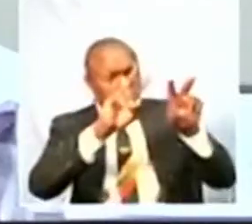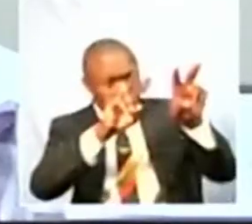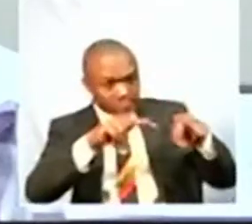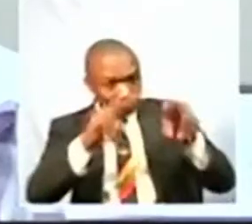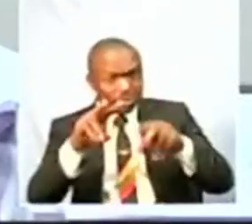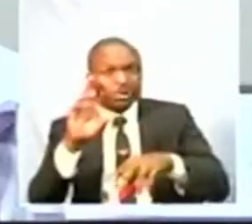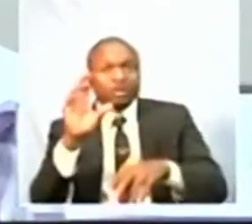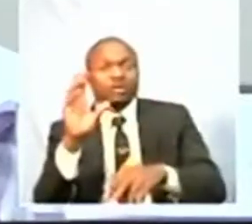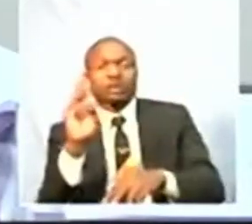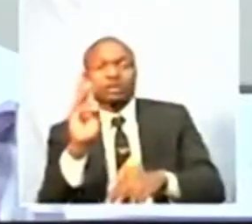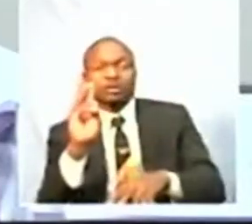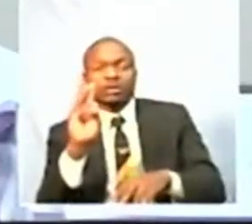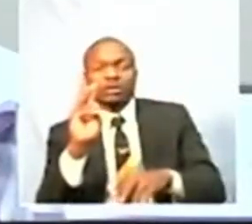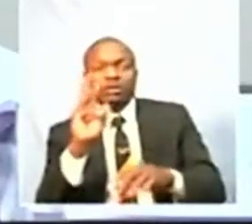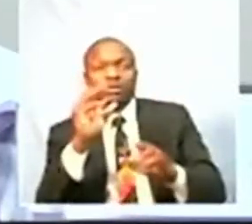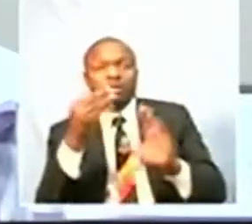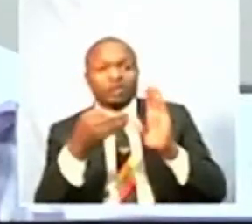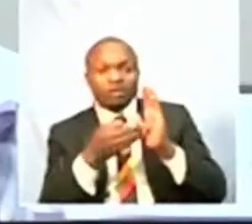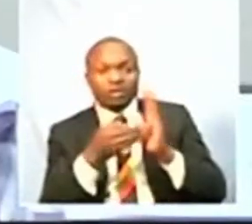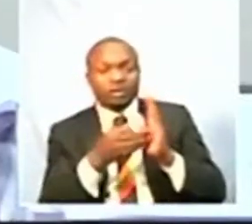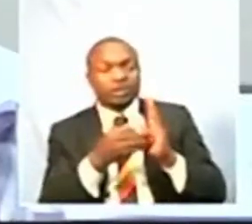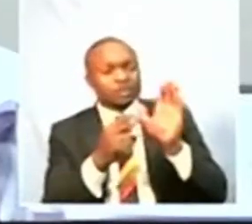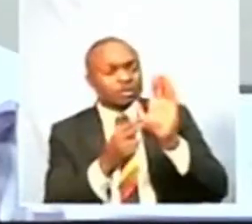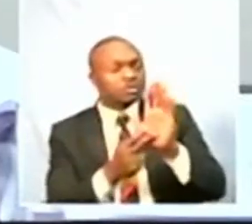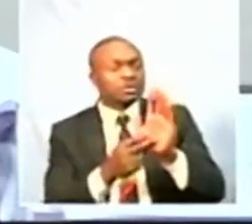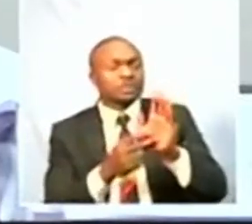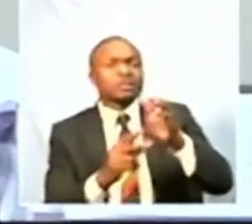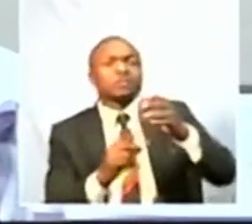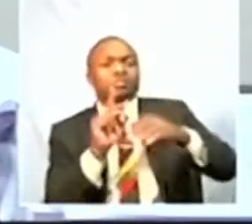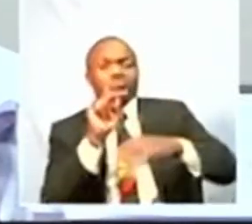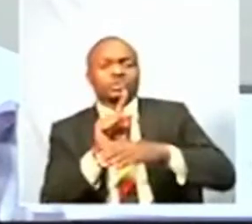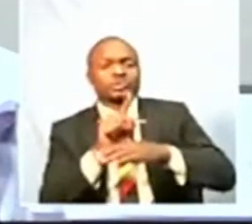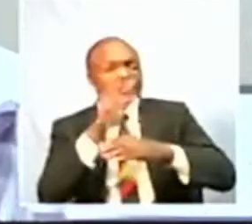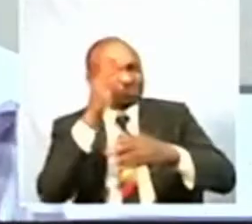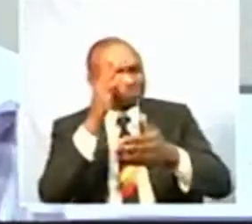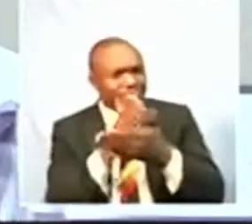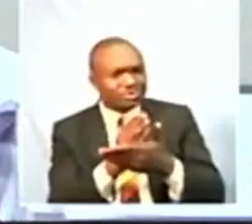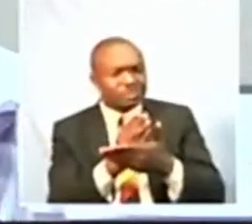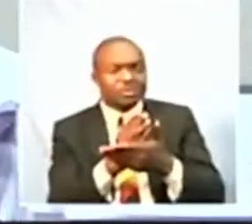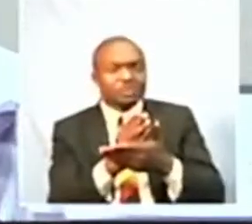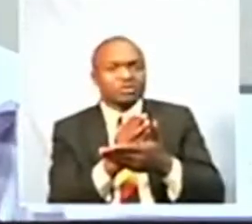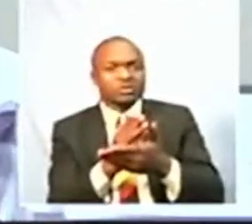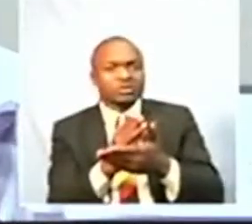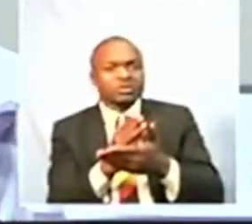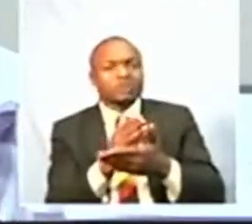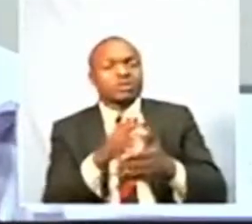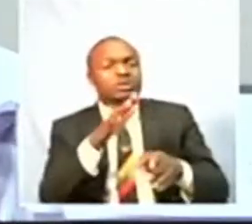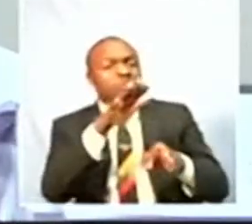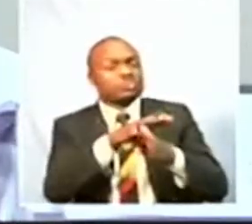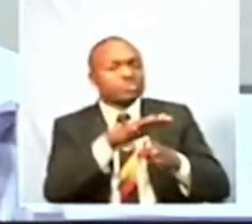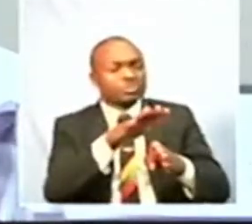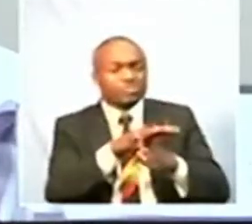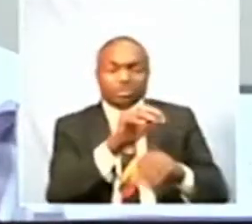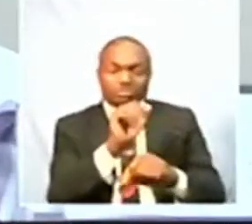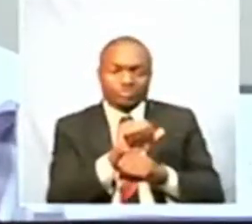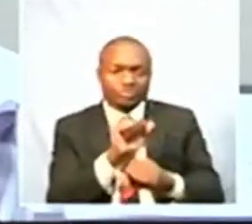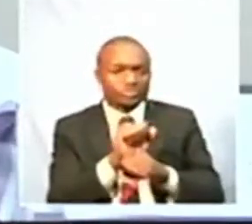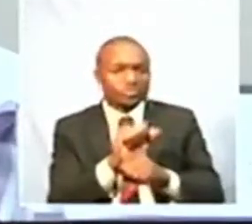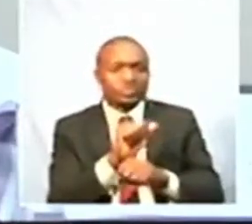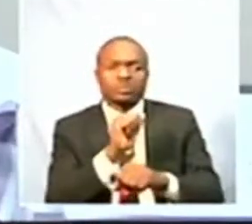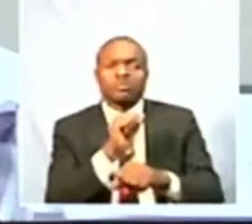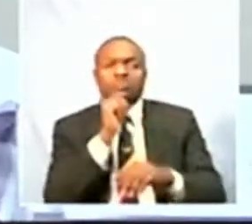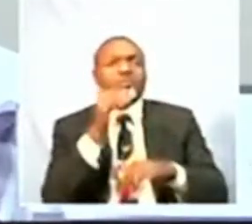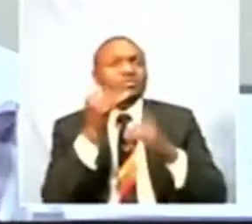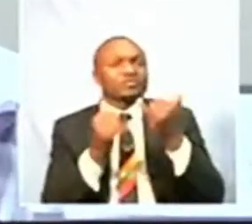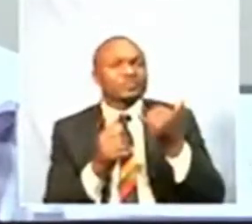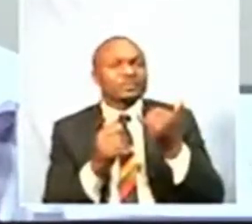16 February 2020 revealed that the project had stored with graveling, compacting works still outstanding for a delayed